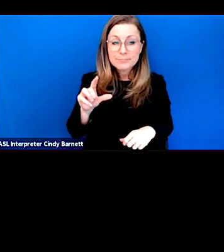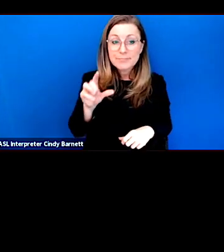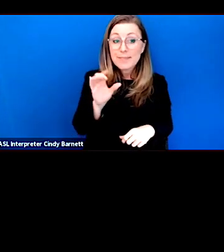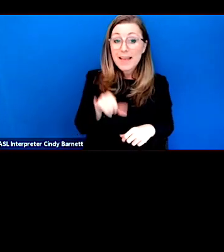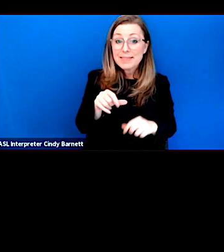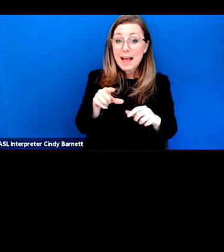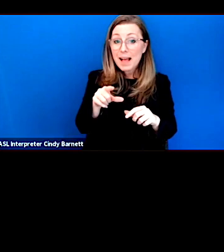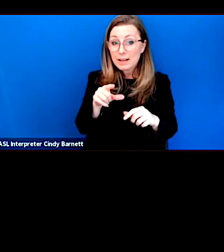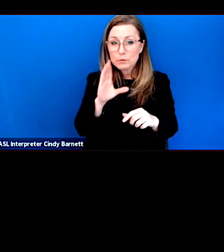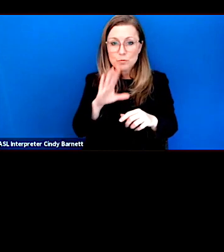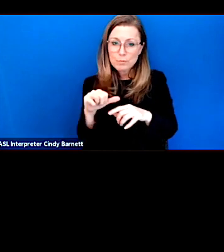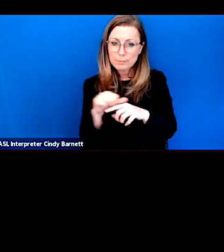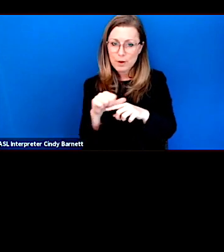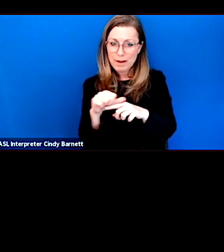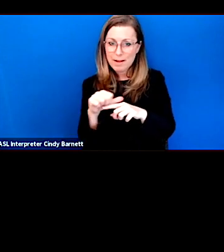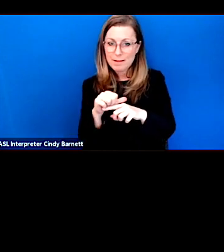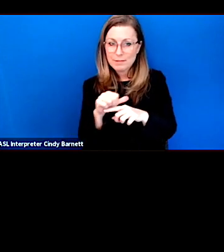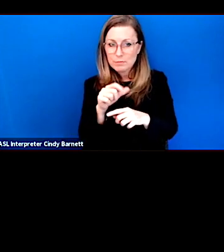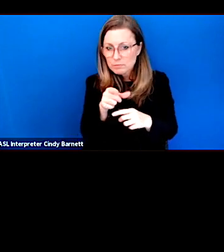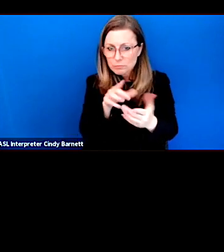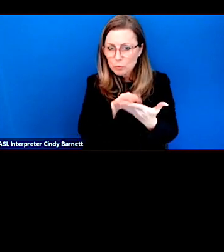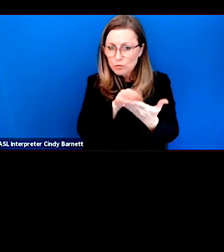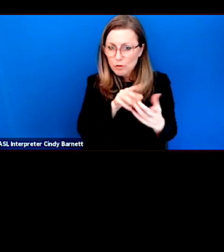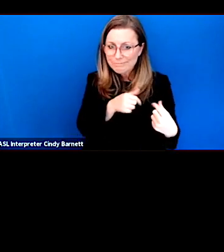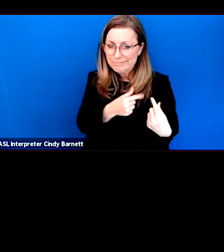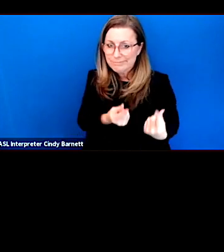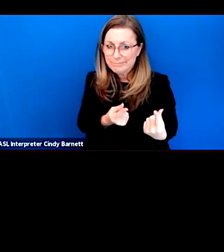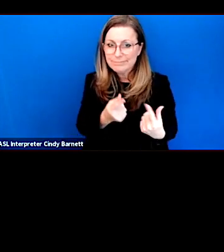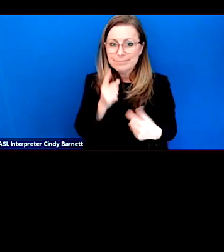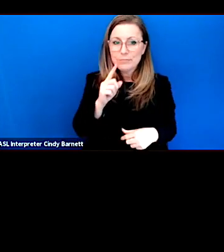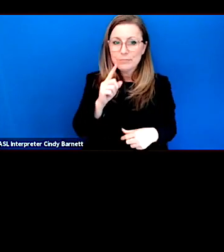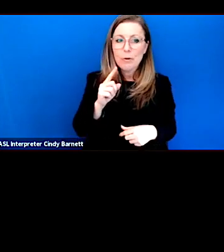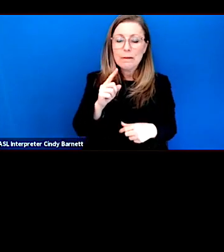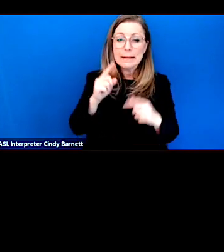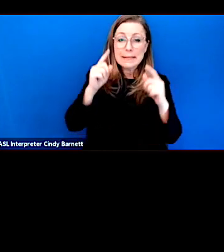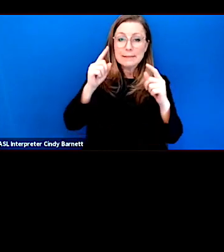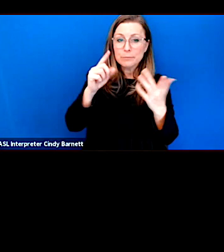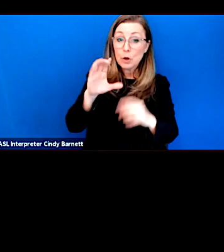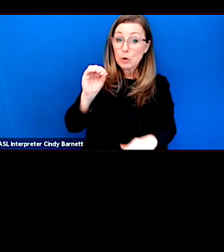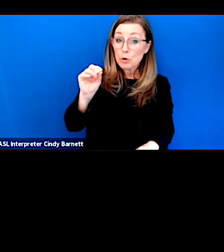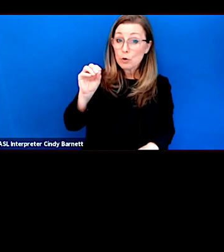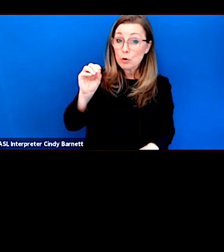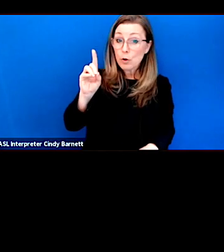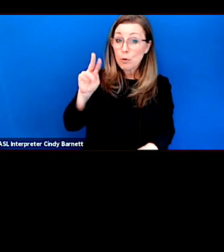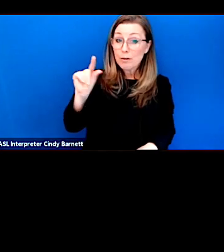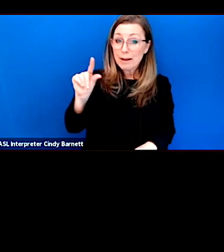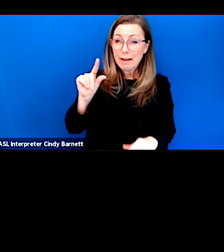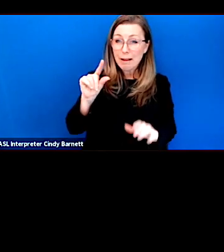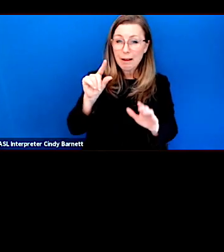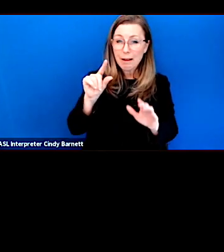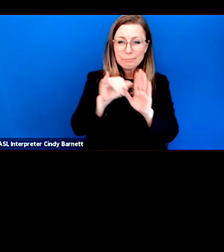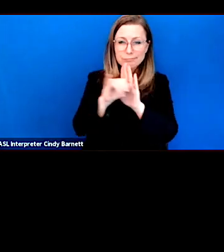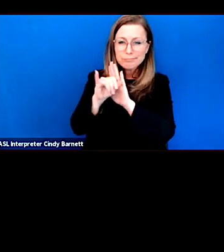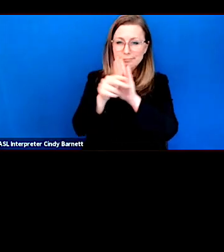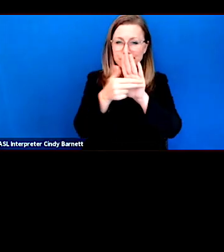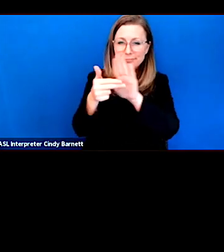what you've learned so far about inductive coding and other like knowledge that you've already had about inductive coding. And when you look at the